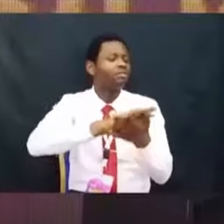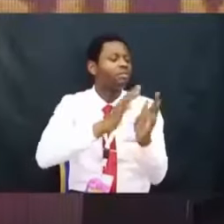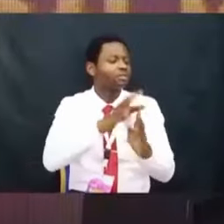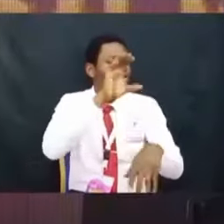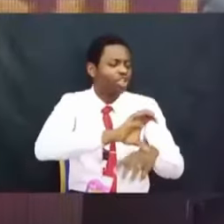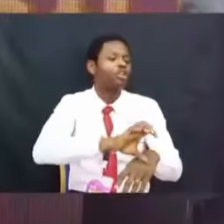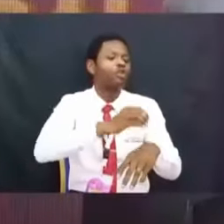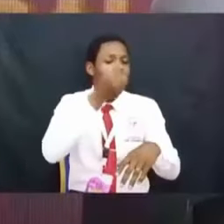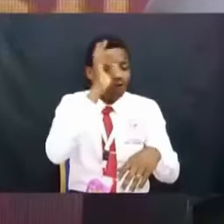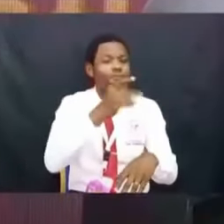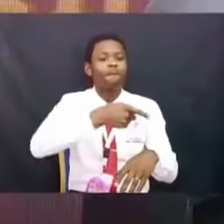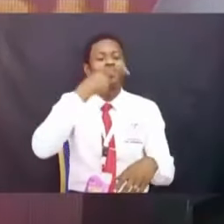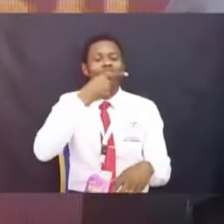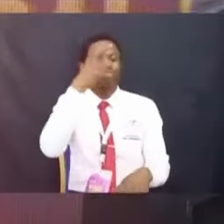Pentecost.